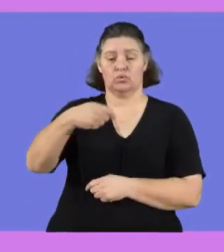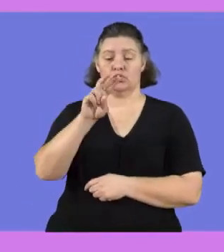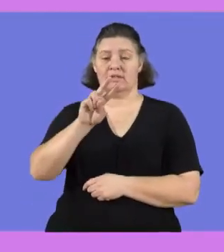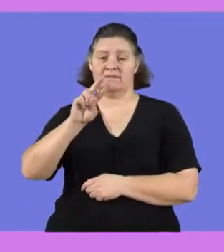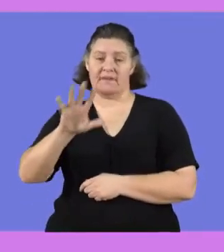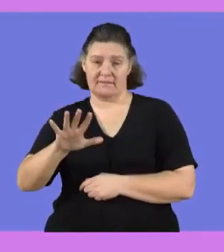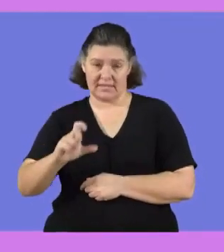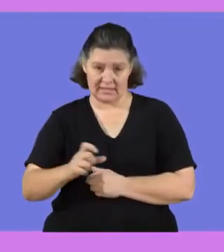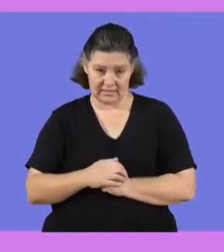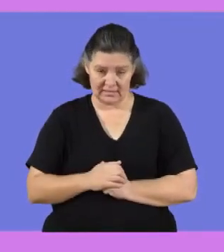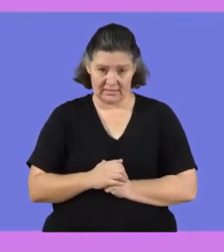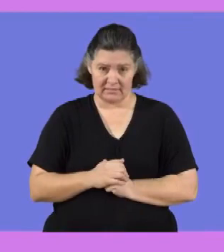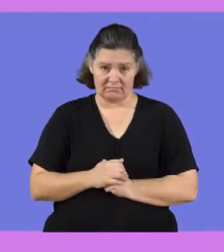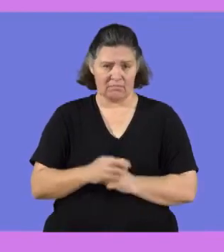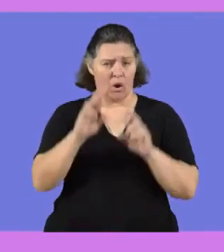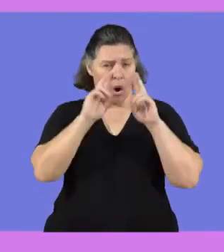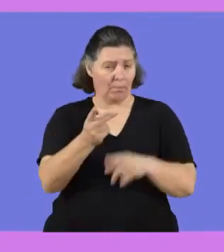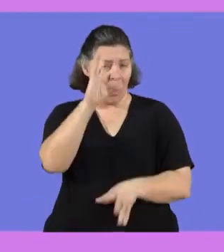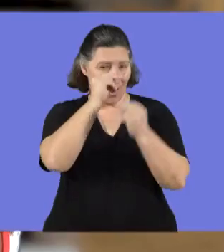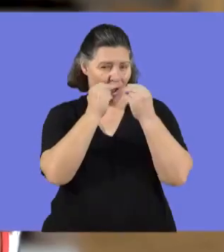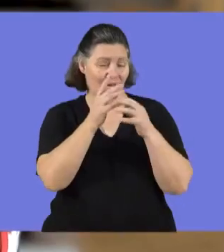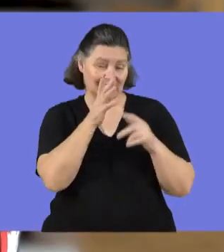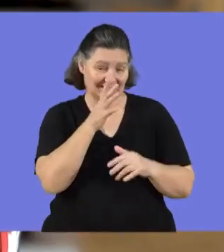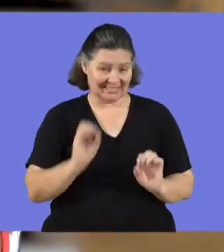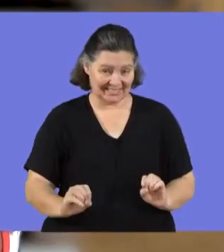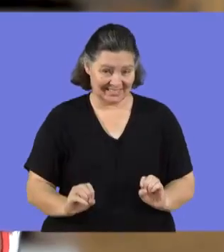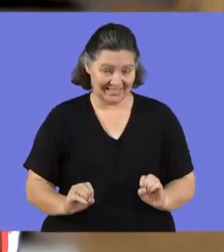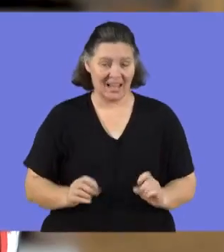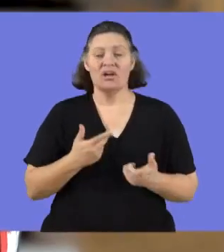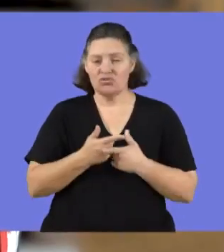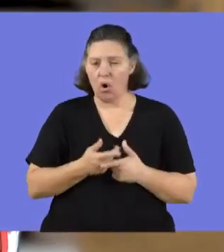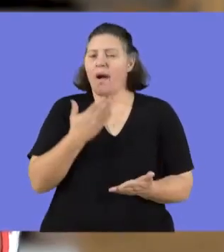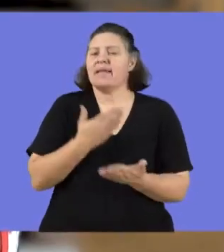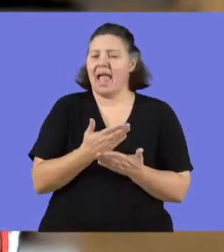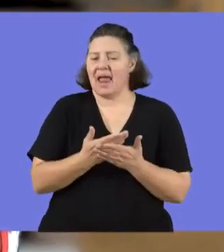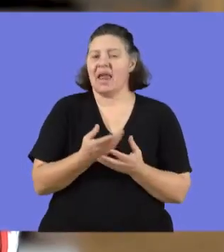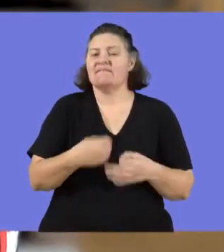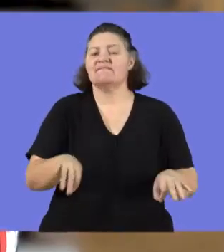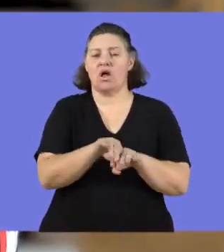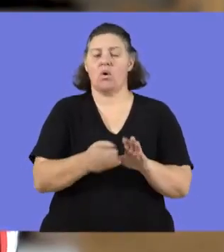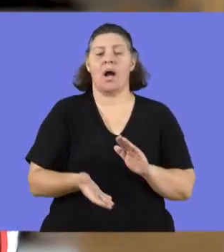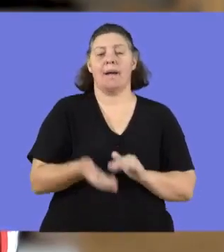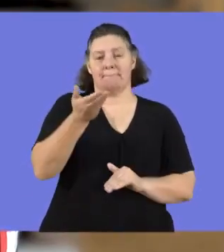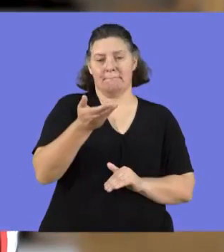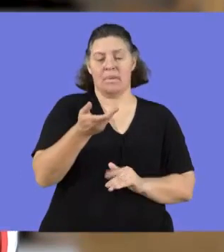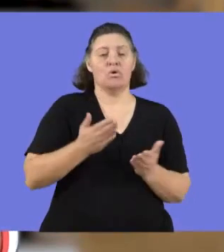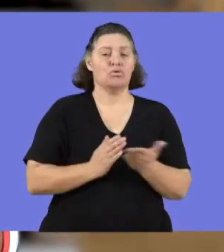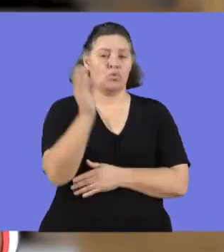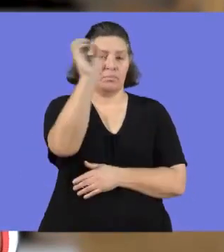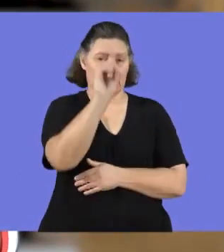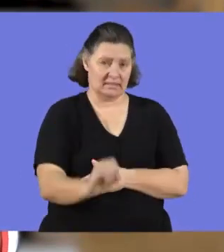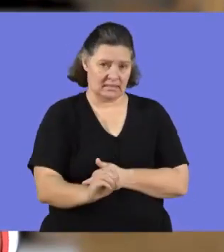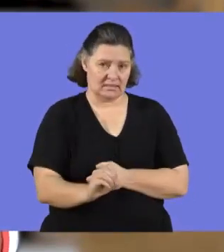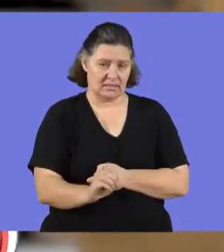Rand 25. I hope you've learned a lot. You are able now to increase a value by